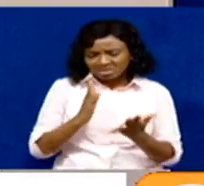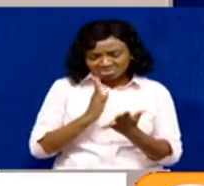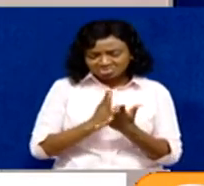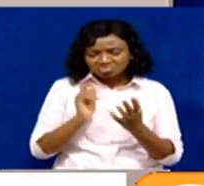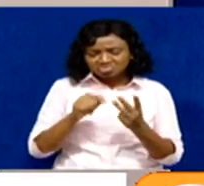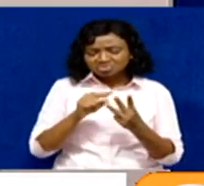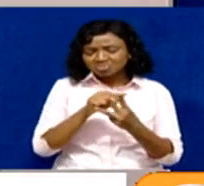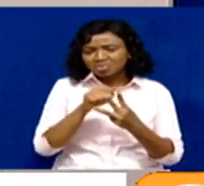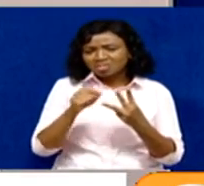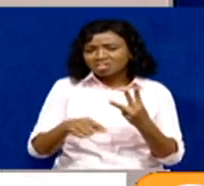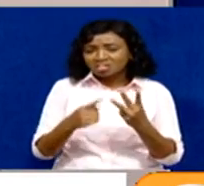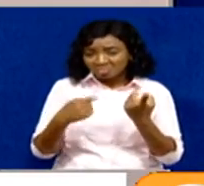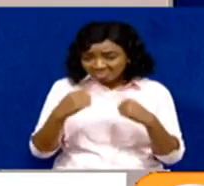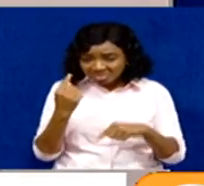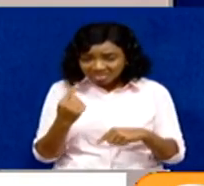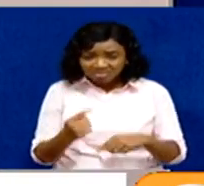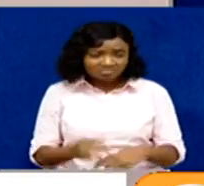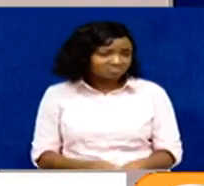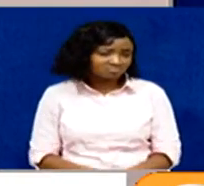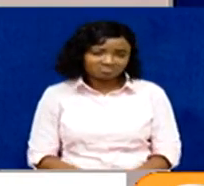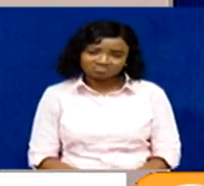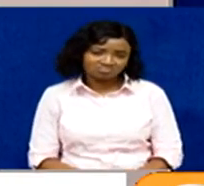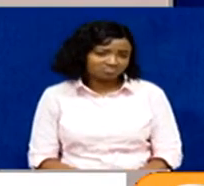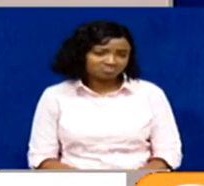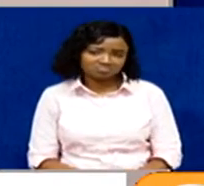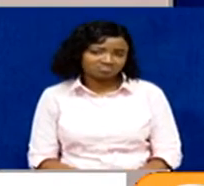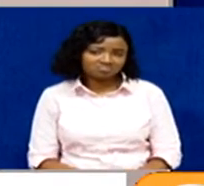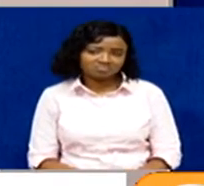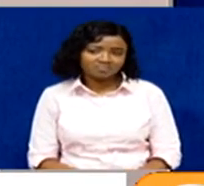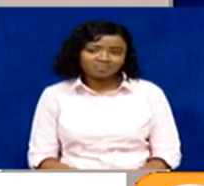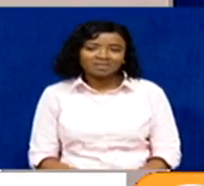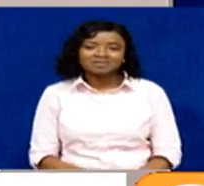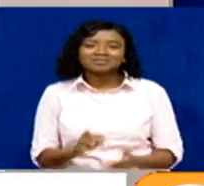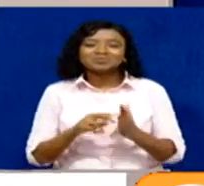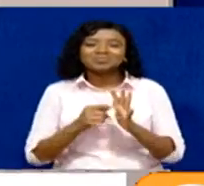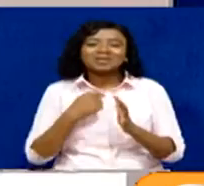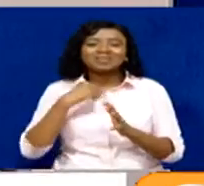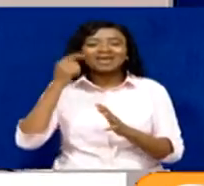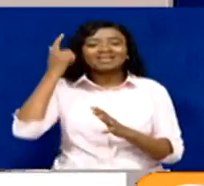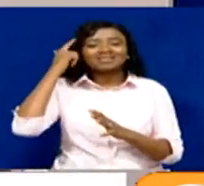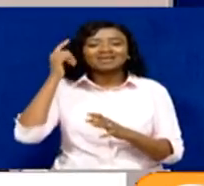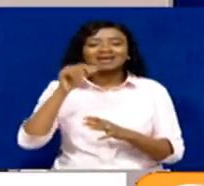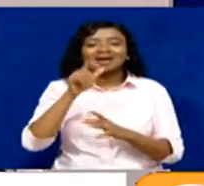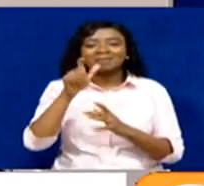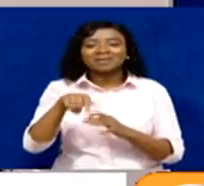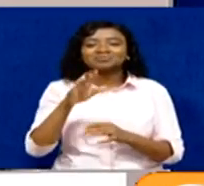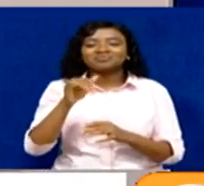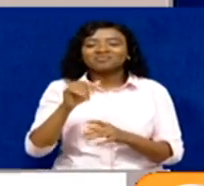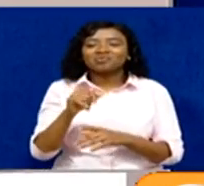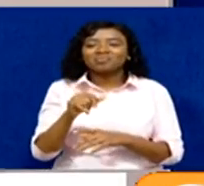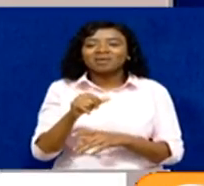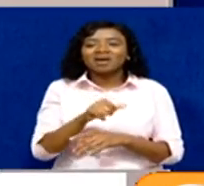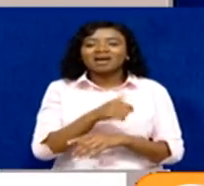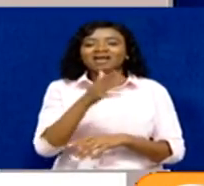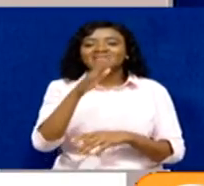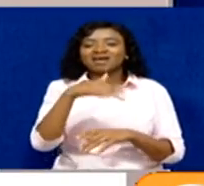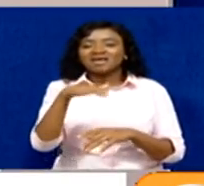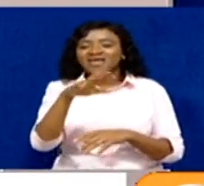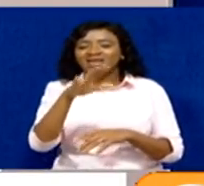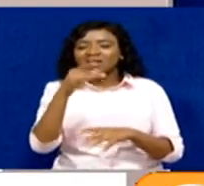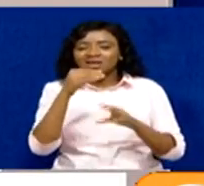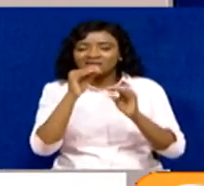their candidatures for governor. So I think there's somebody who cleverly from the other part of the county who cleverly